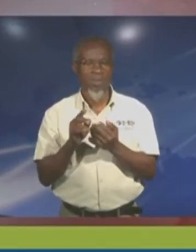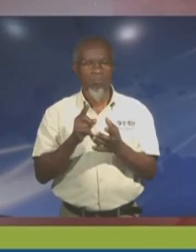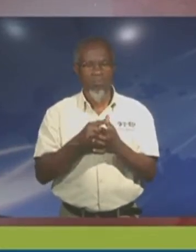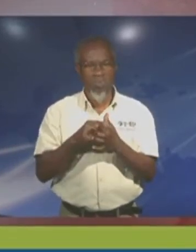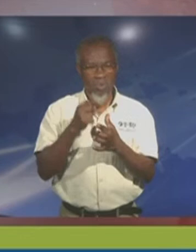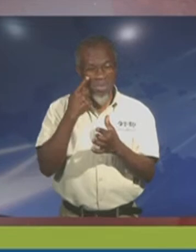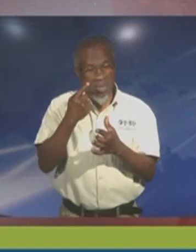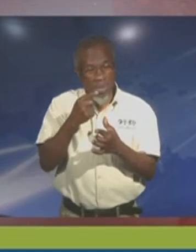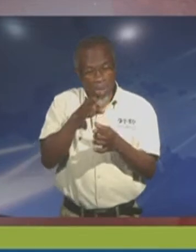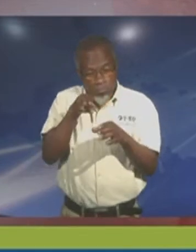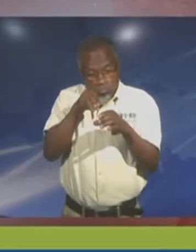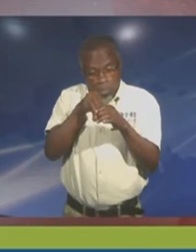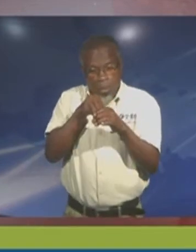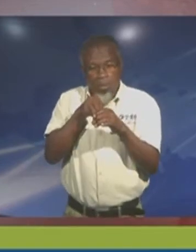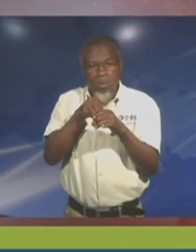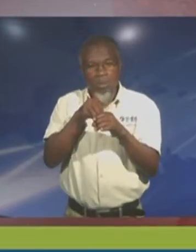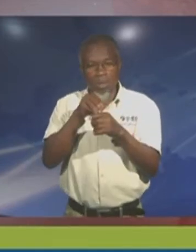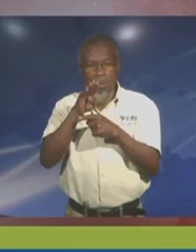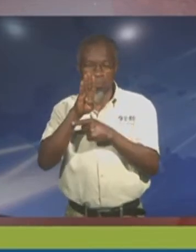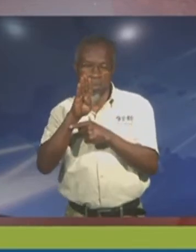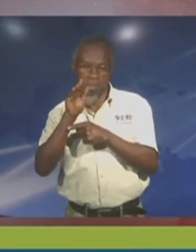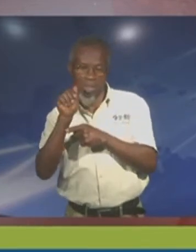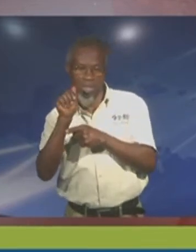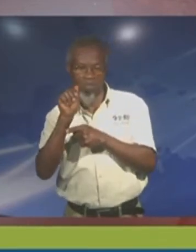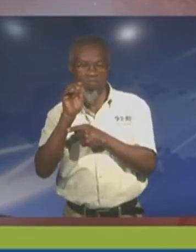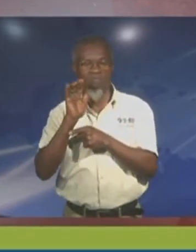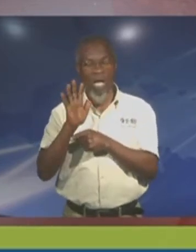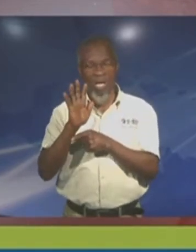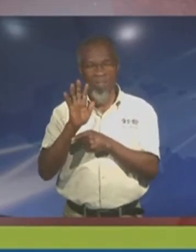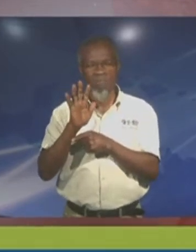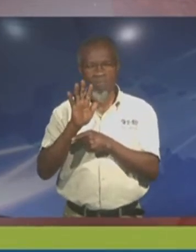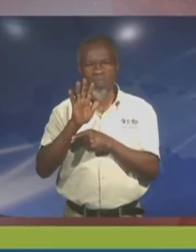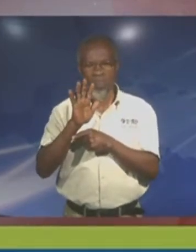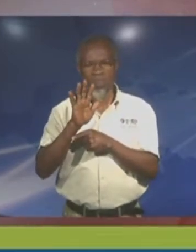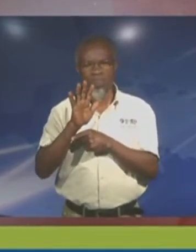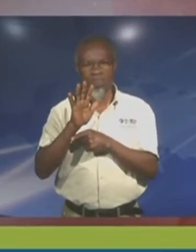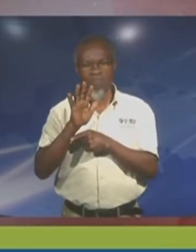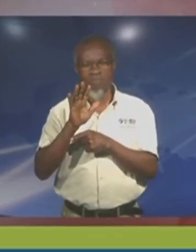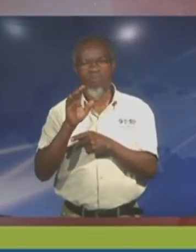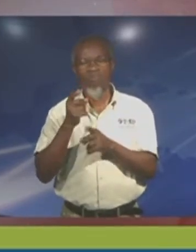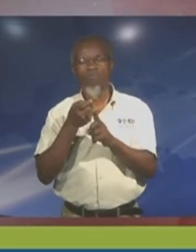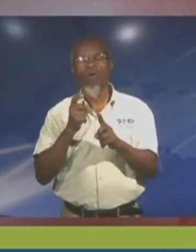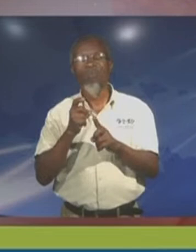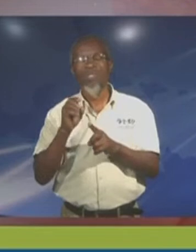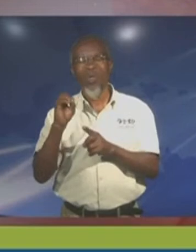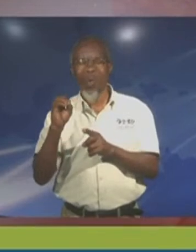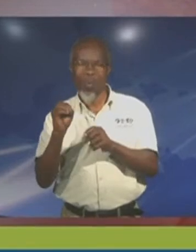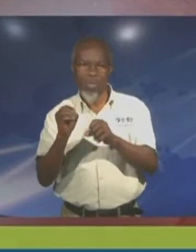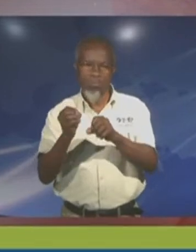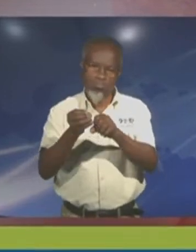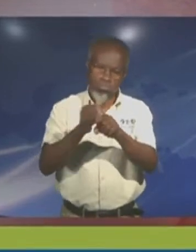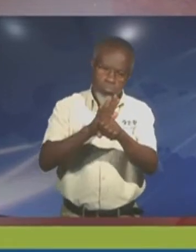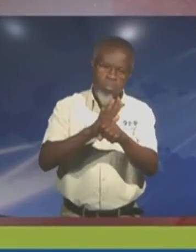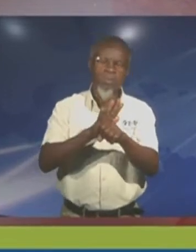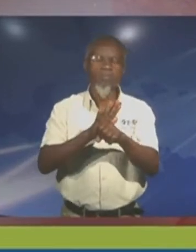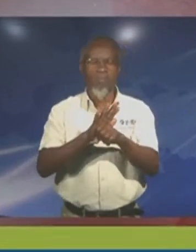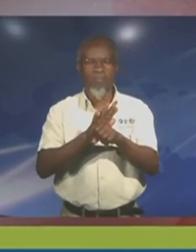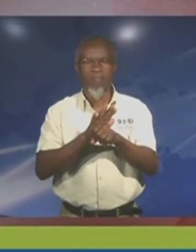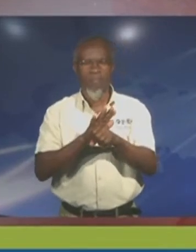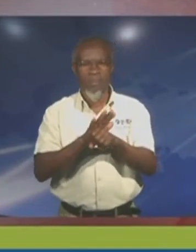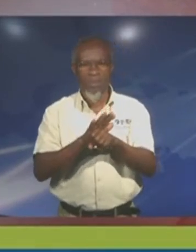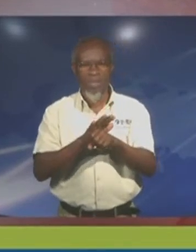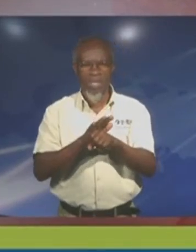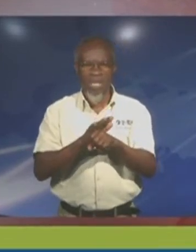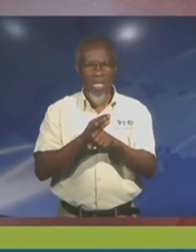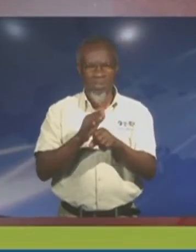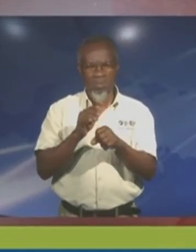BA.5 sublineage of the Omicron variant, and that is known to be both more transmissible and to